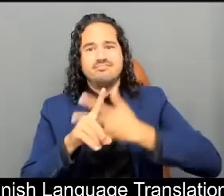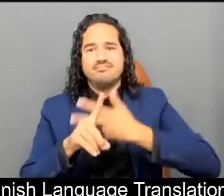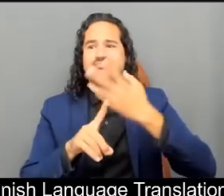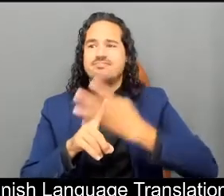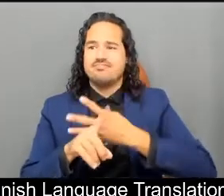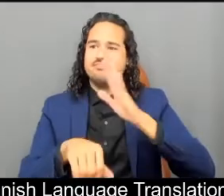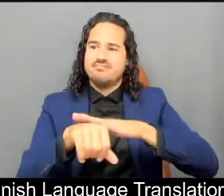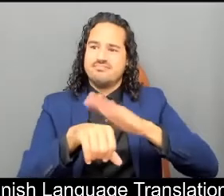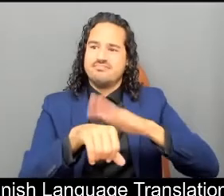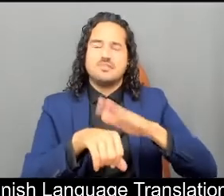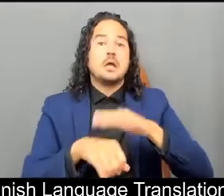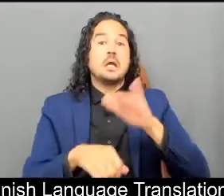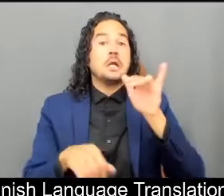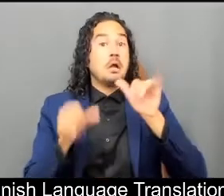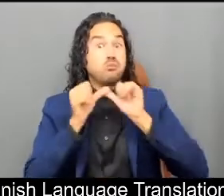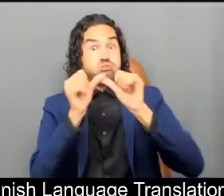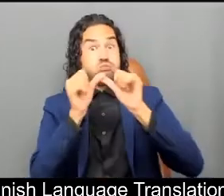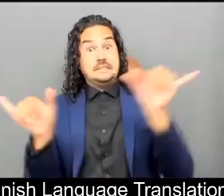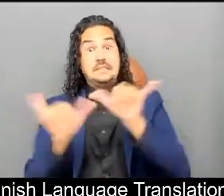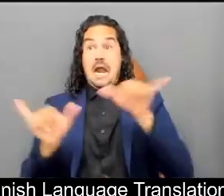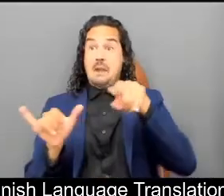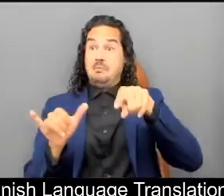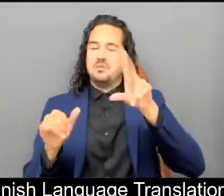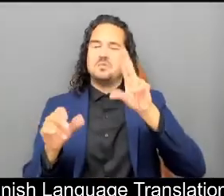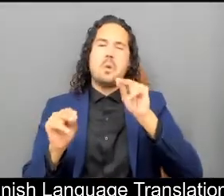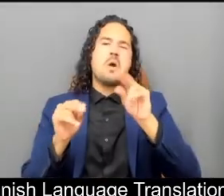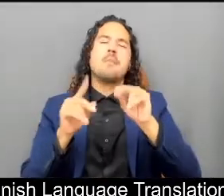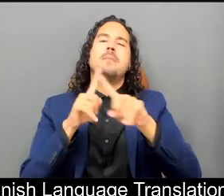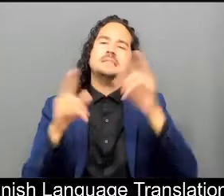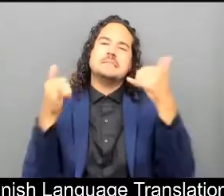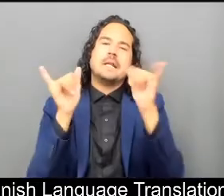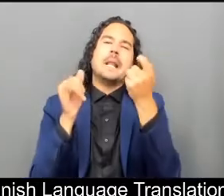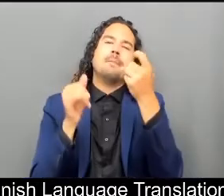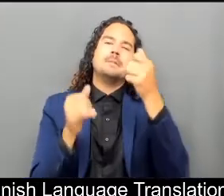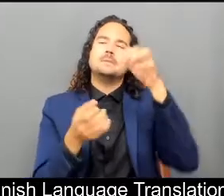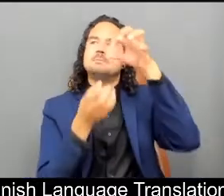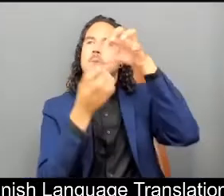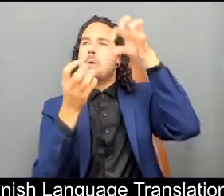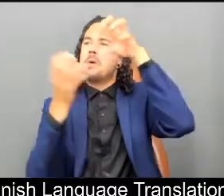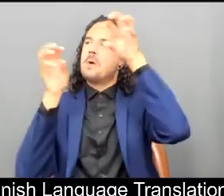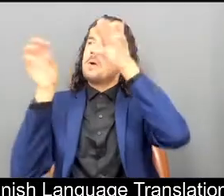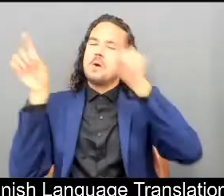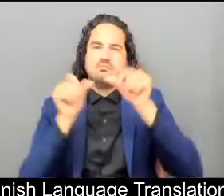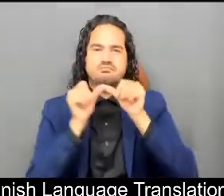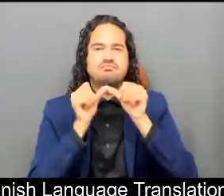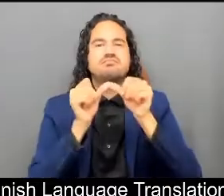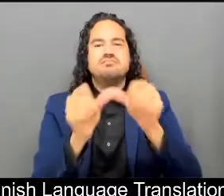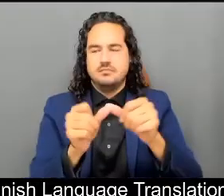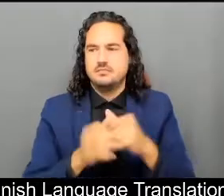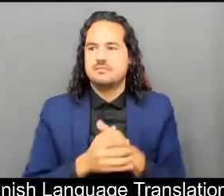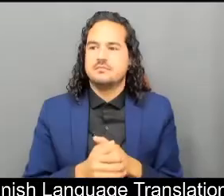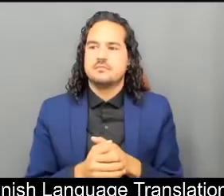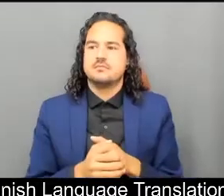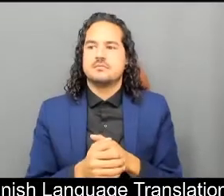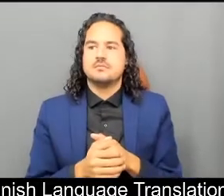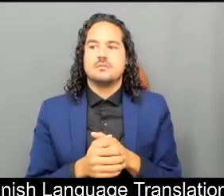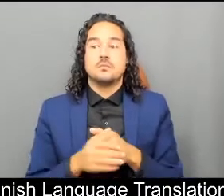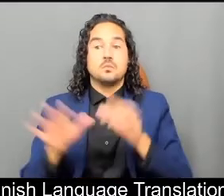off, you'll see when it gets hotter and drier, it's going to burn a little cleaner. The winds are going to push it in a different